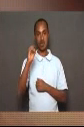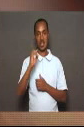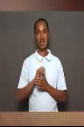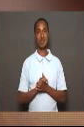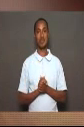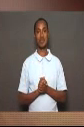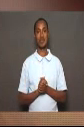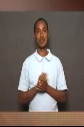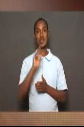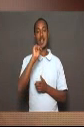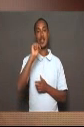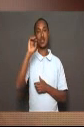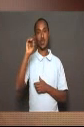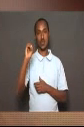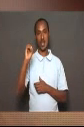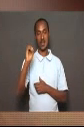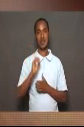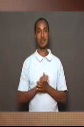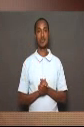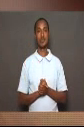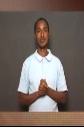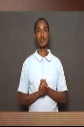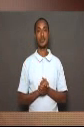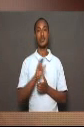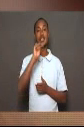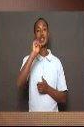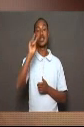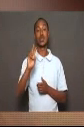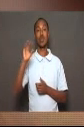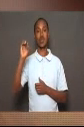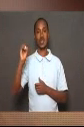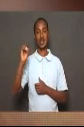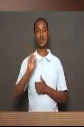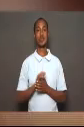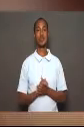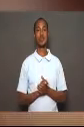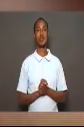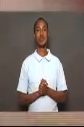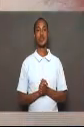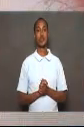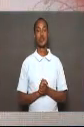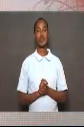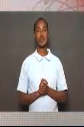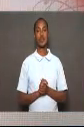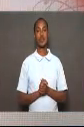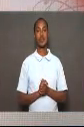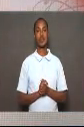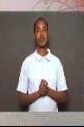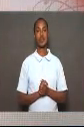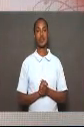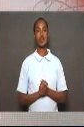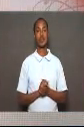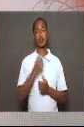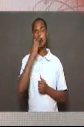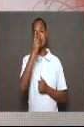monoxide, nitrogen monoxide, and dinitrogen monoxide. Let us